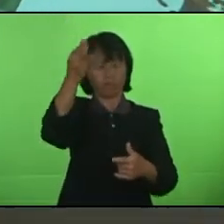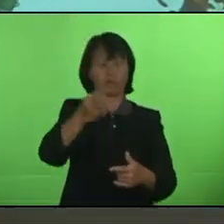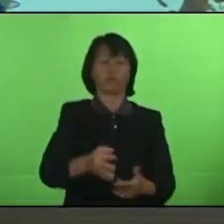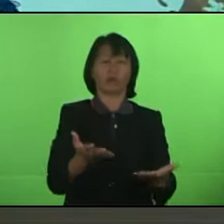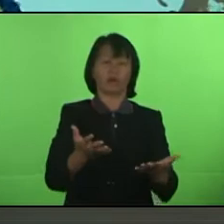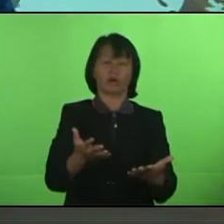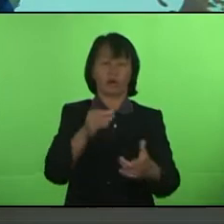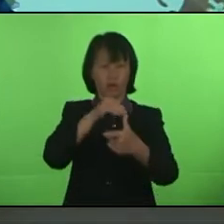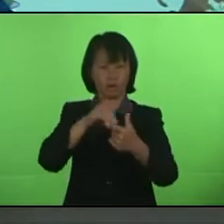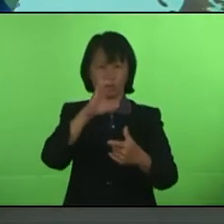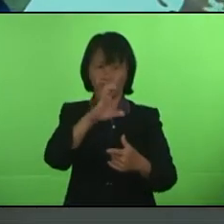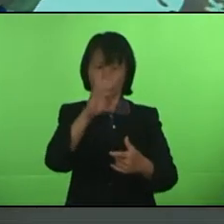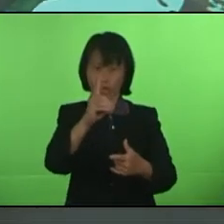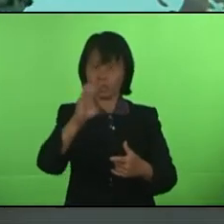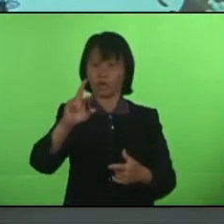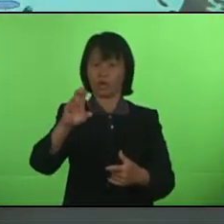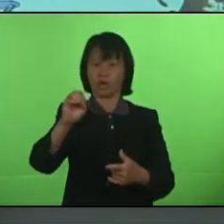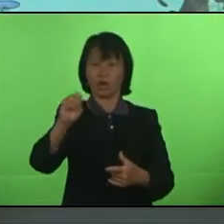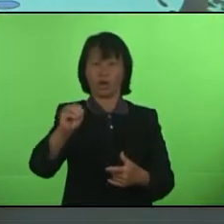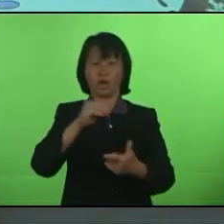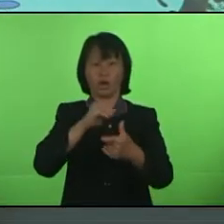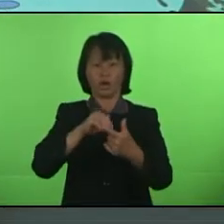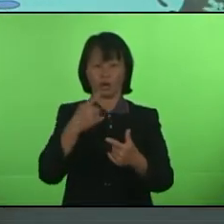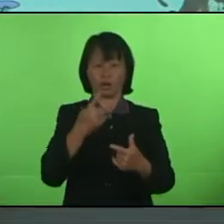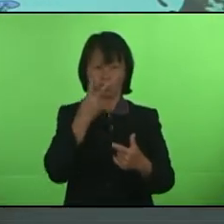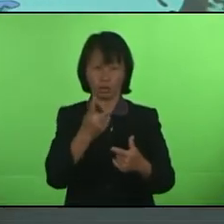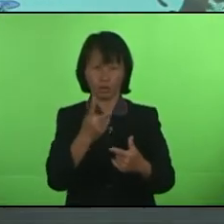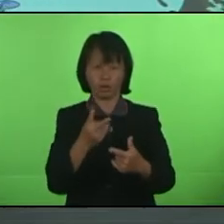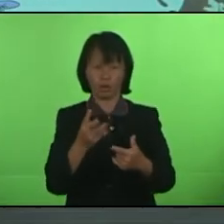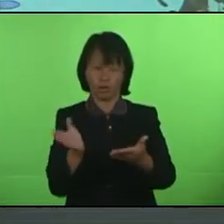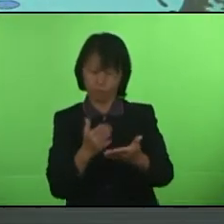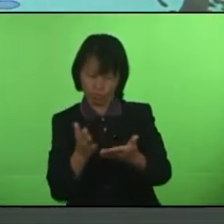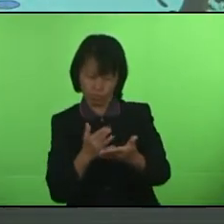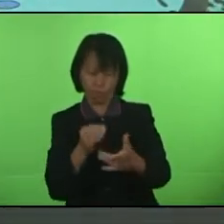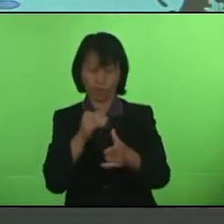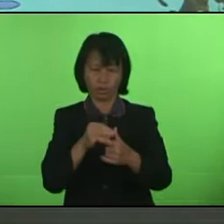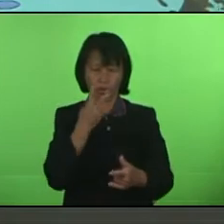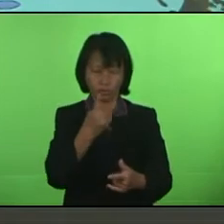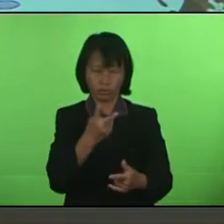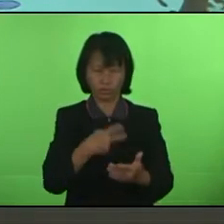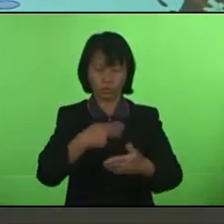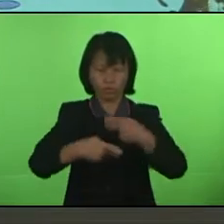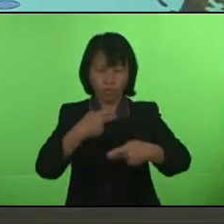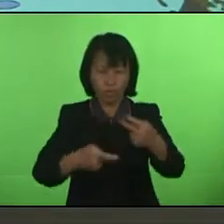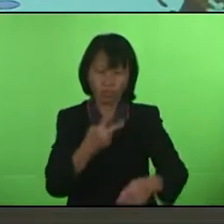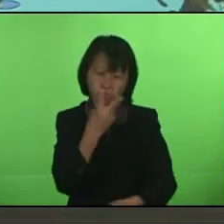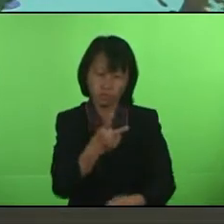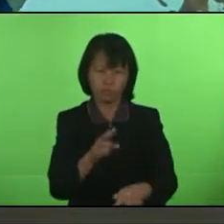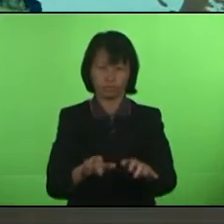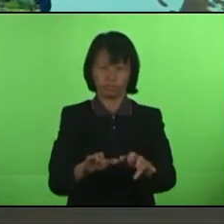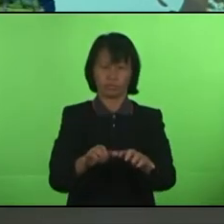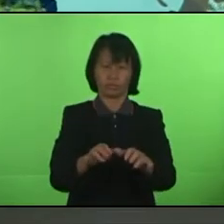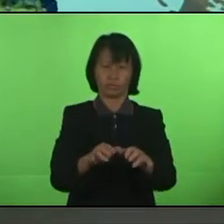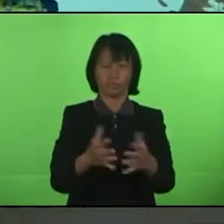you where you can use on your own, at your own pace, and you can monitor your own progress. All right. There are